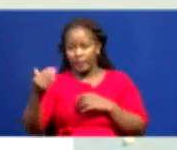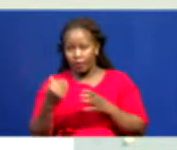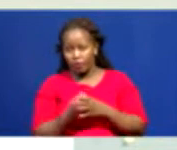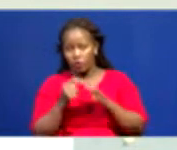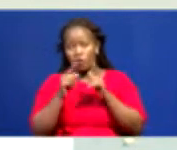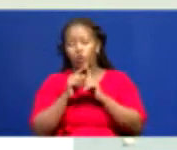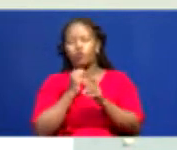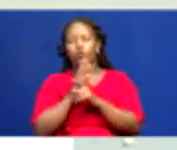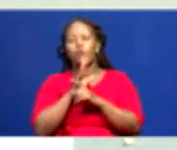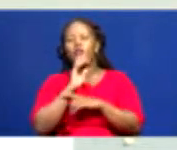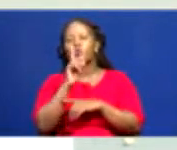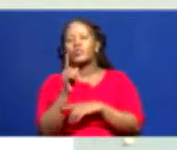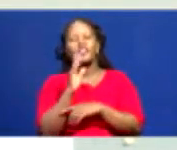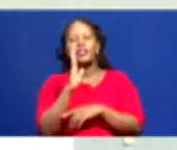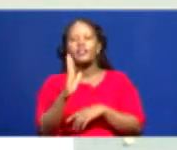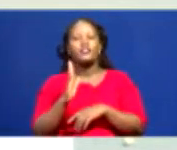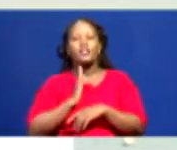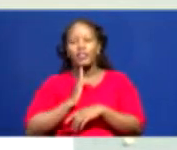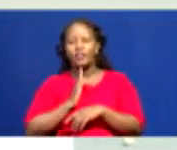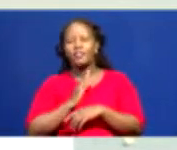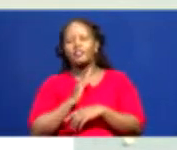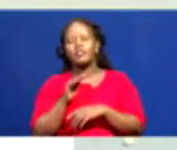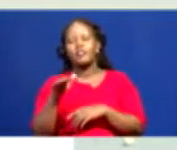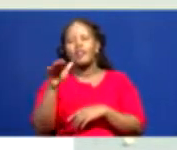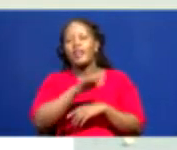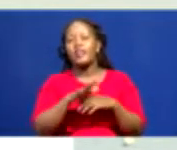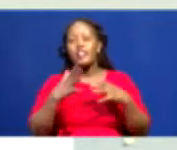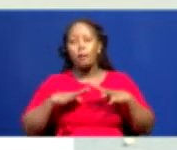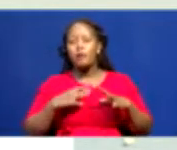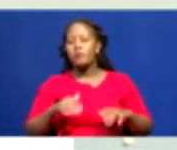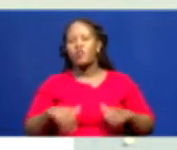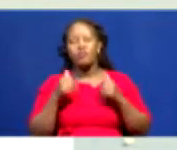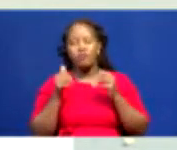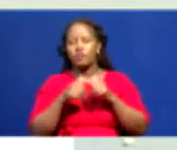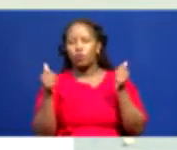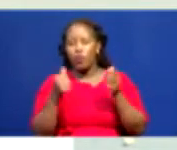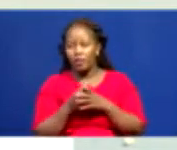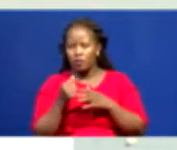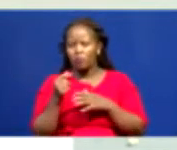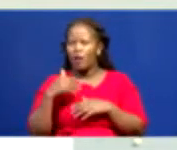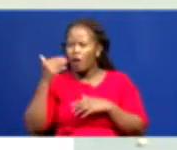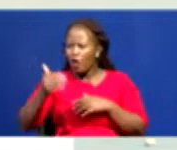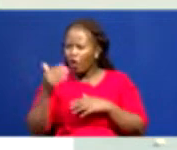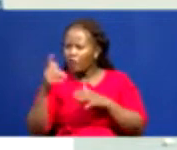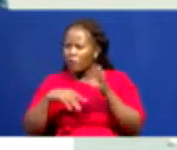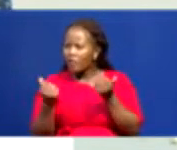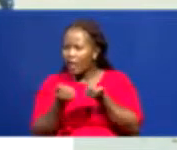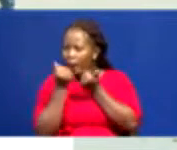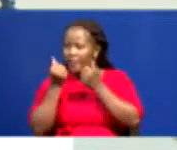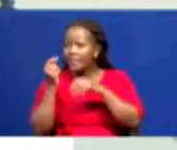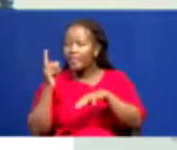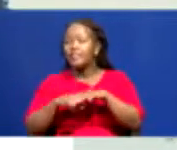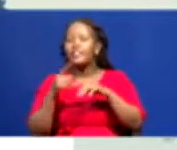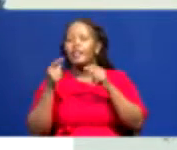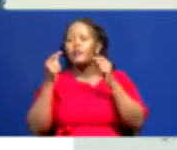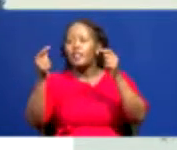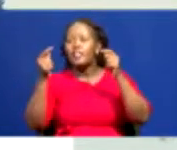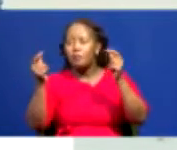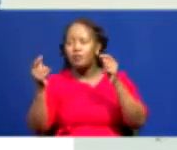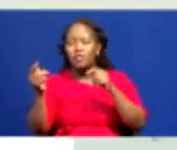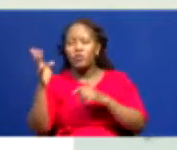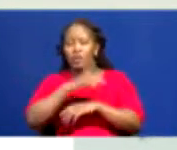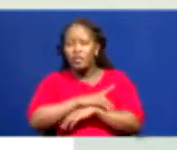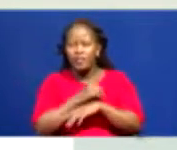just to ensure that the security in residential areas. What usually happens here, Irene, is that there's demonstrations during the day, but